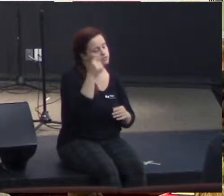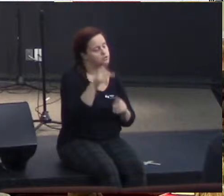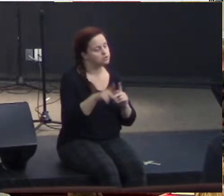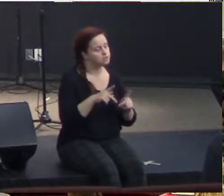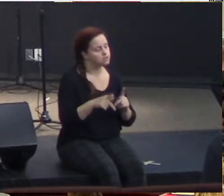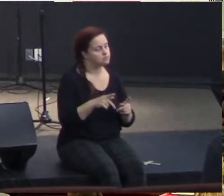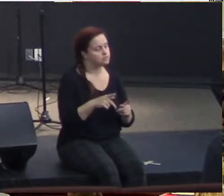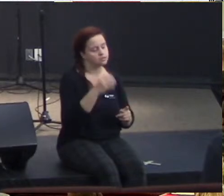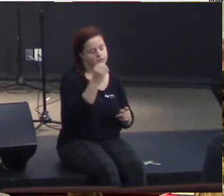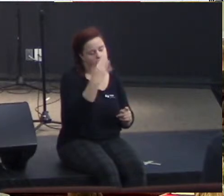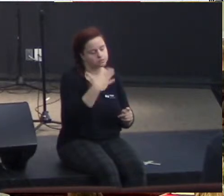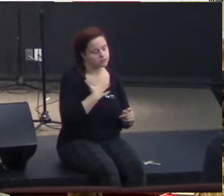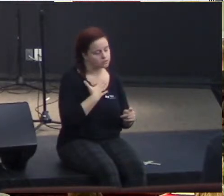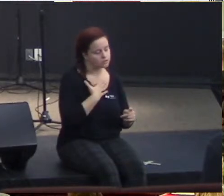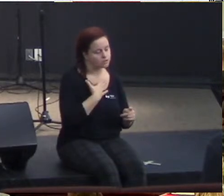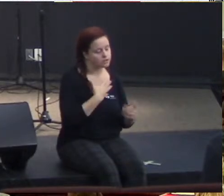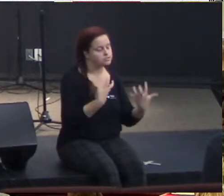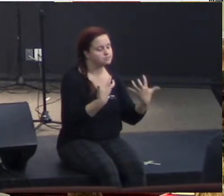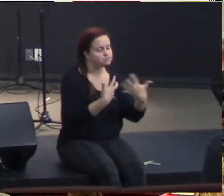matched with truth.